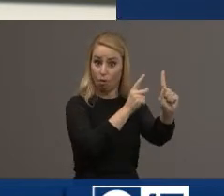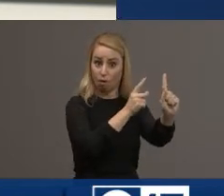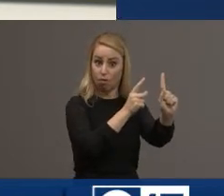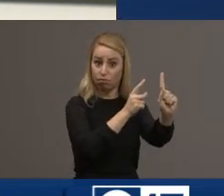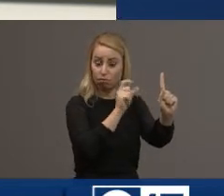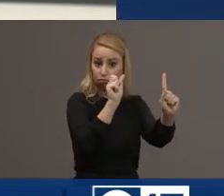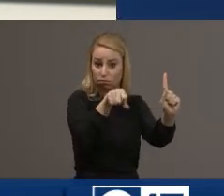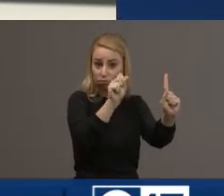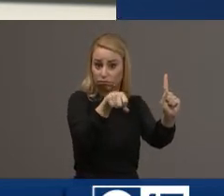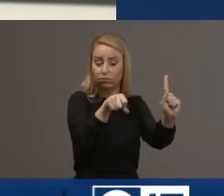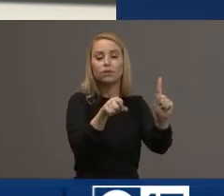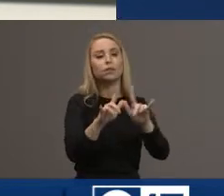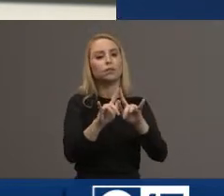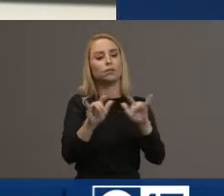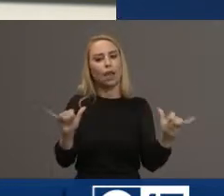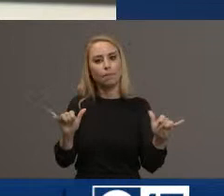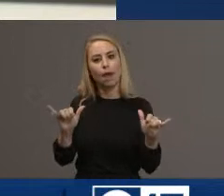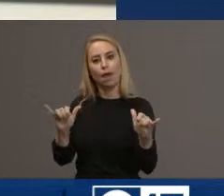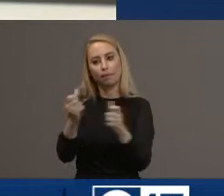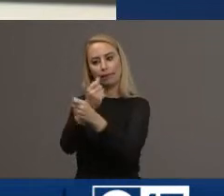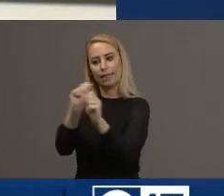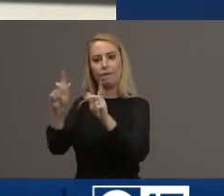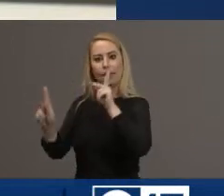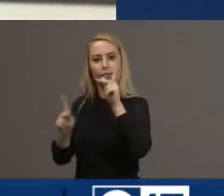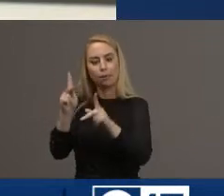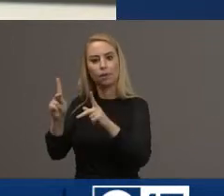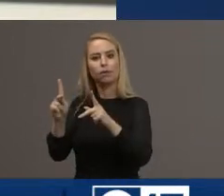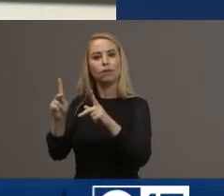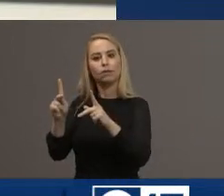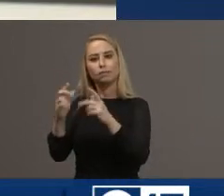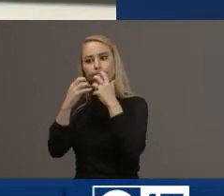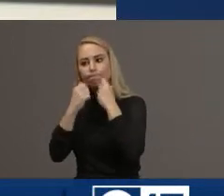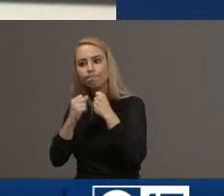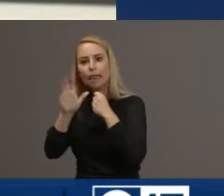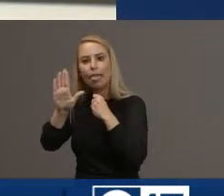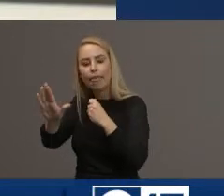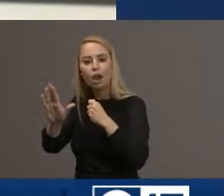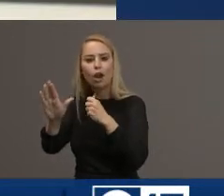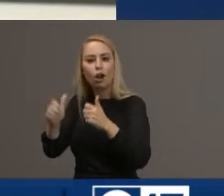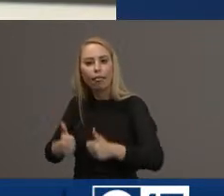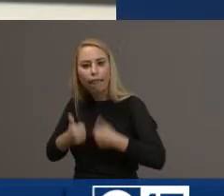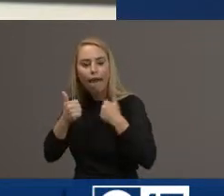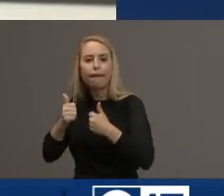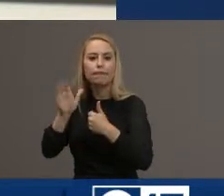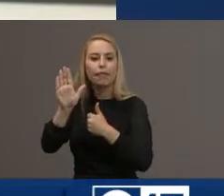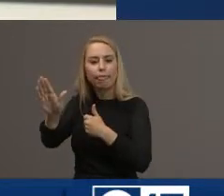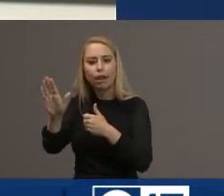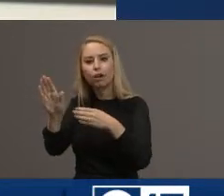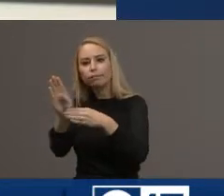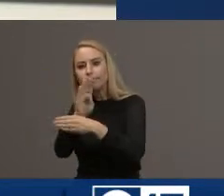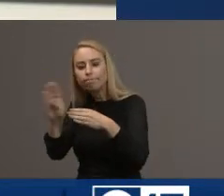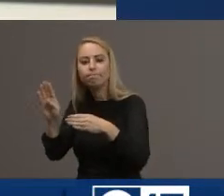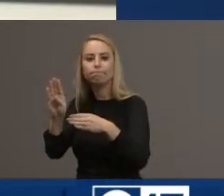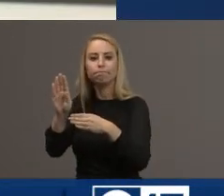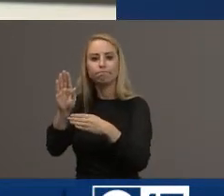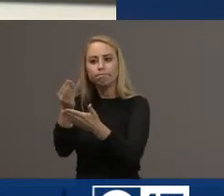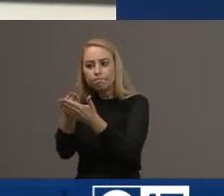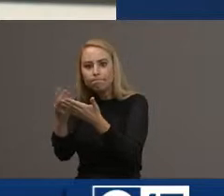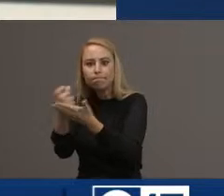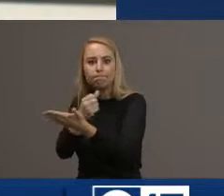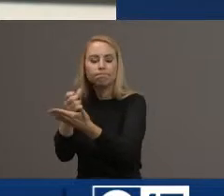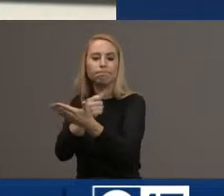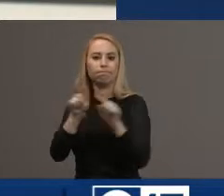that side, but also saving livelihoods and protecting livelihoods. And the idea here is to slow the spread.